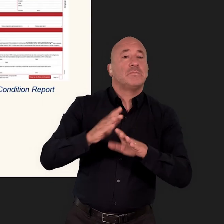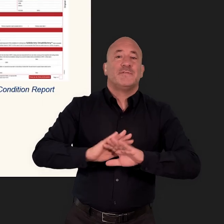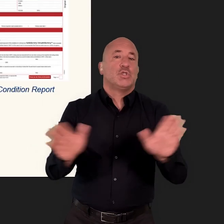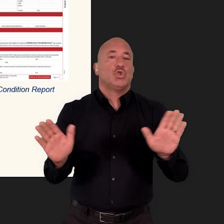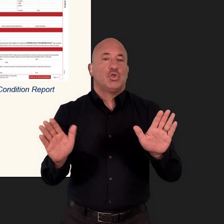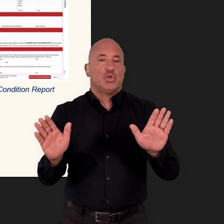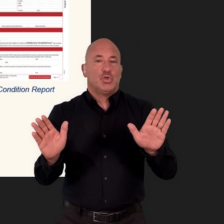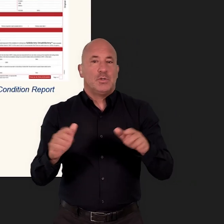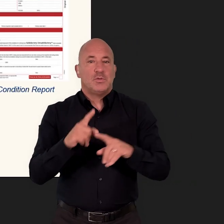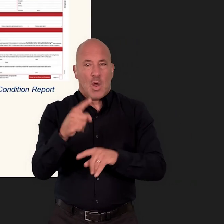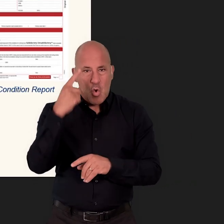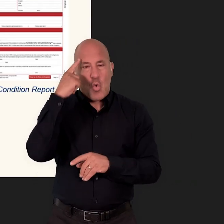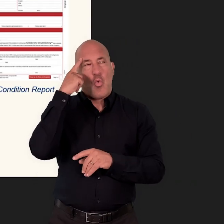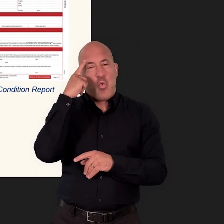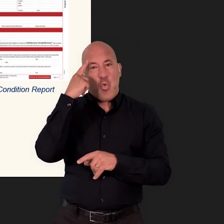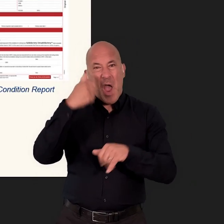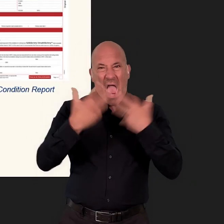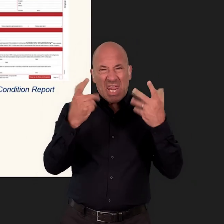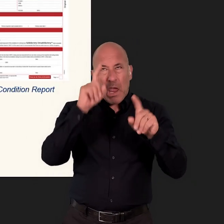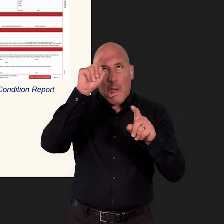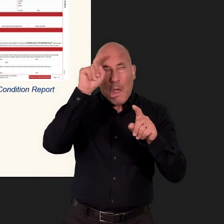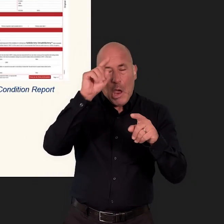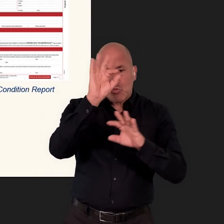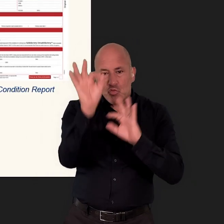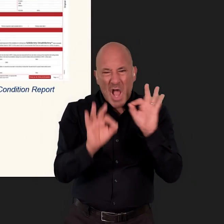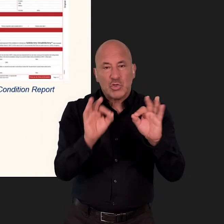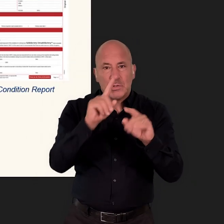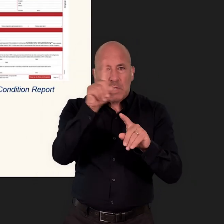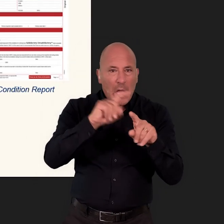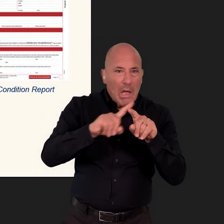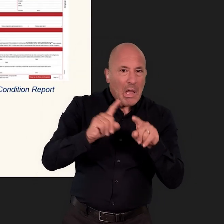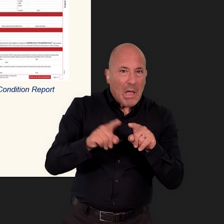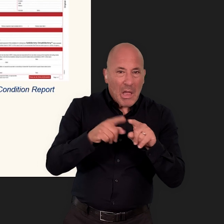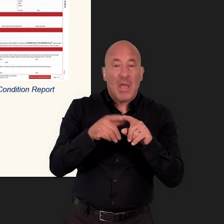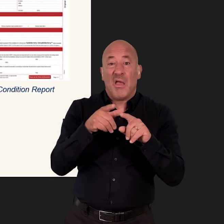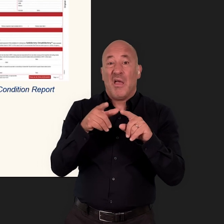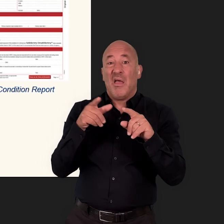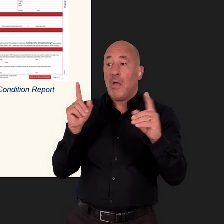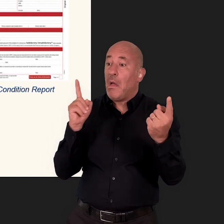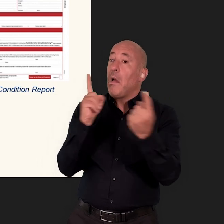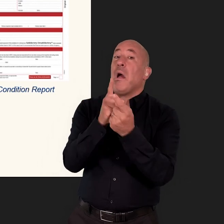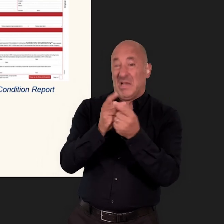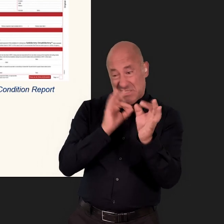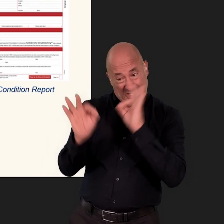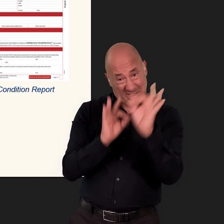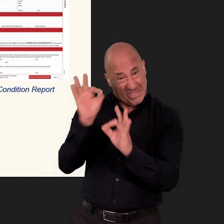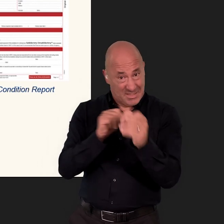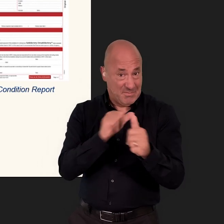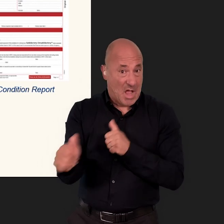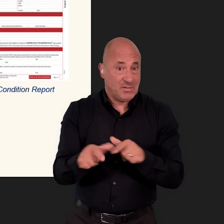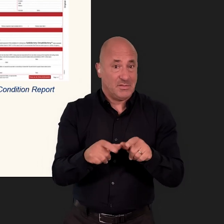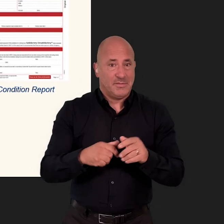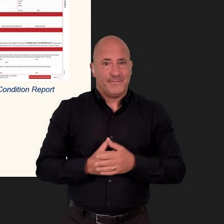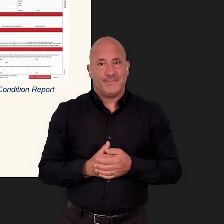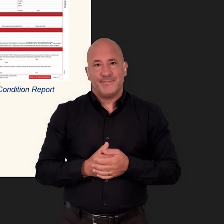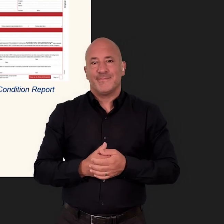advice directly beyond this report, so please bear in mind and ensure all queries are raised on the